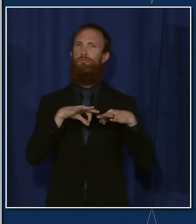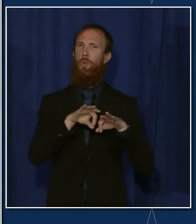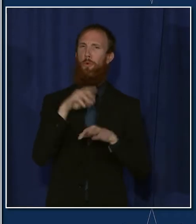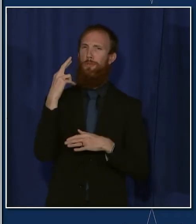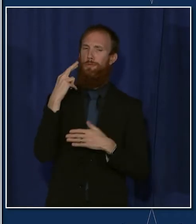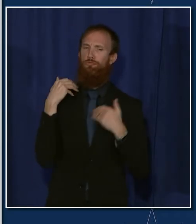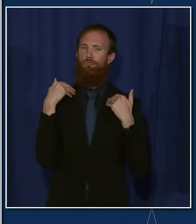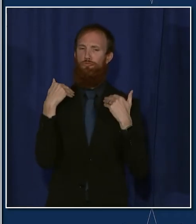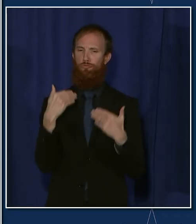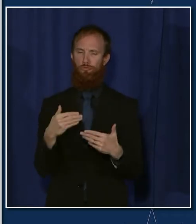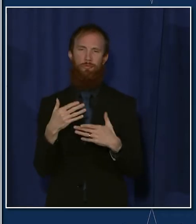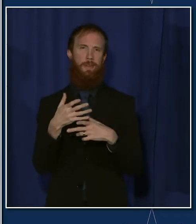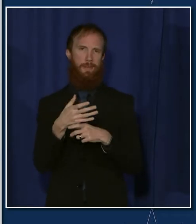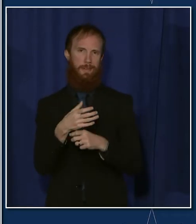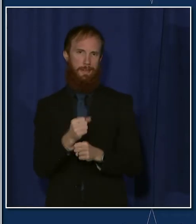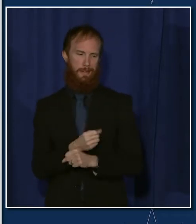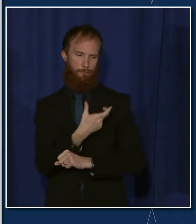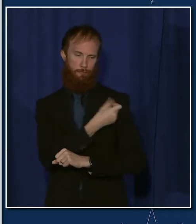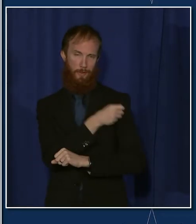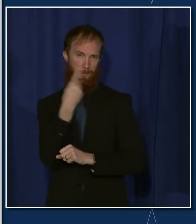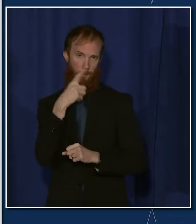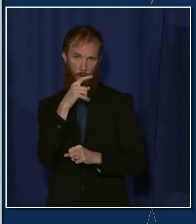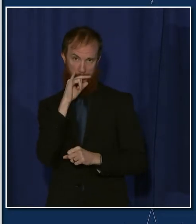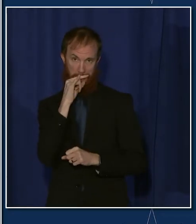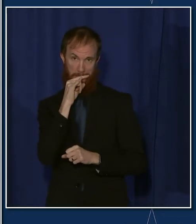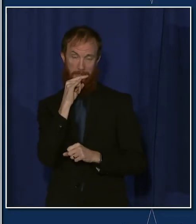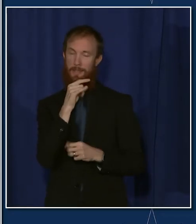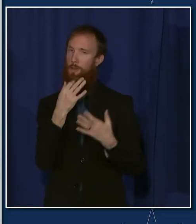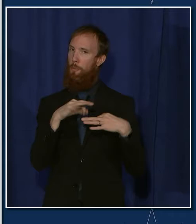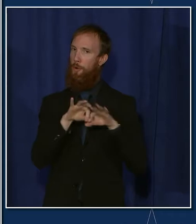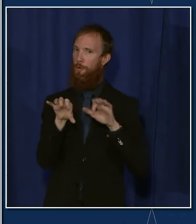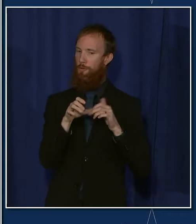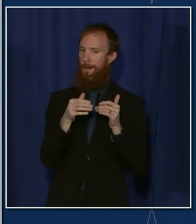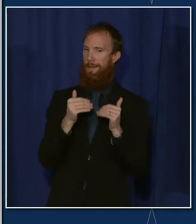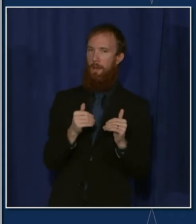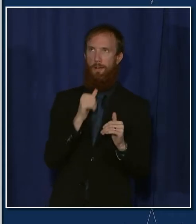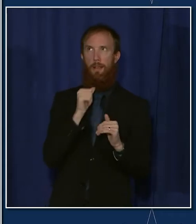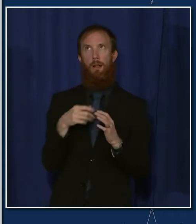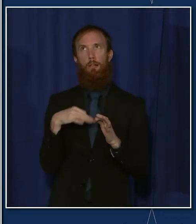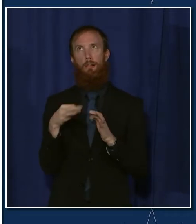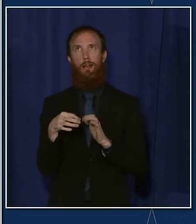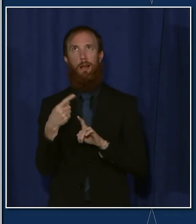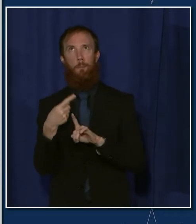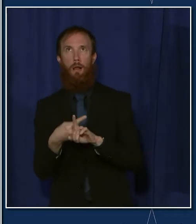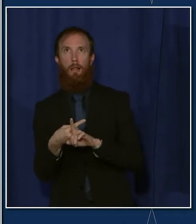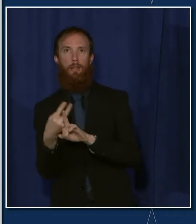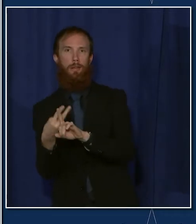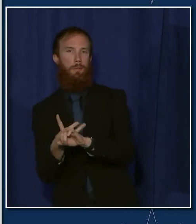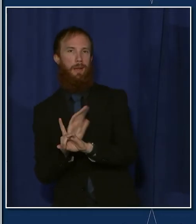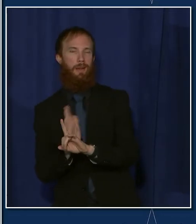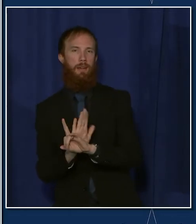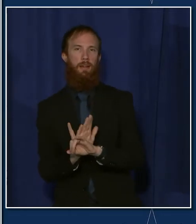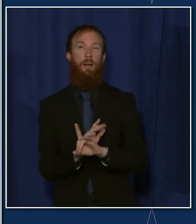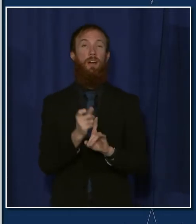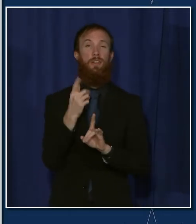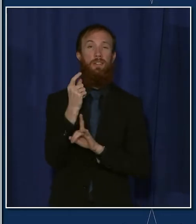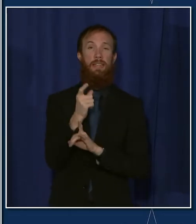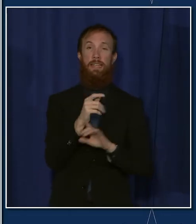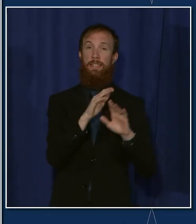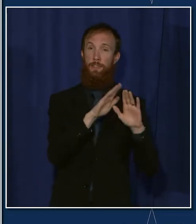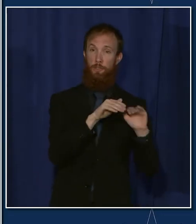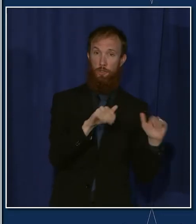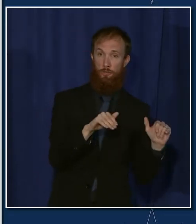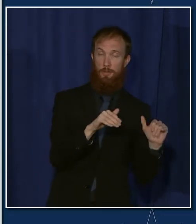get your kids vaccinated right now. Not in a month, not in 2 months. Number 1, children